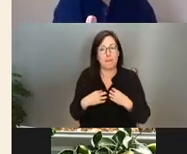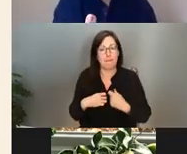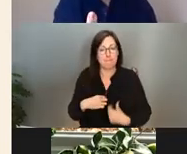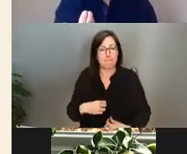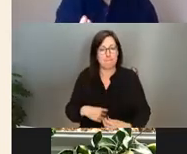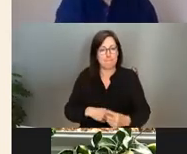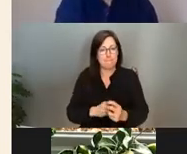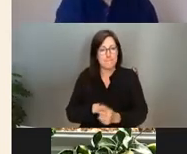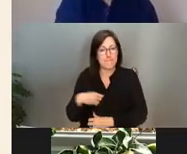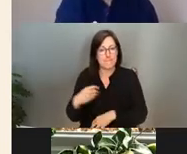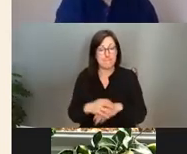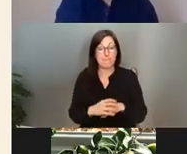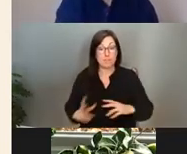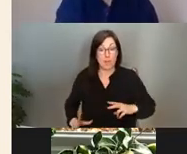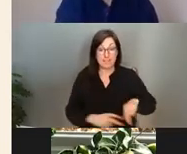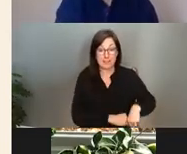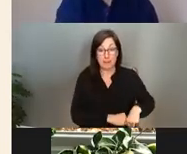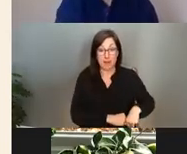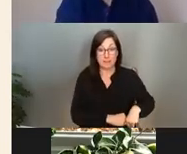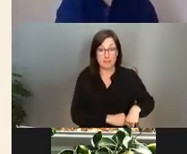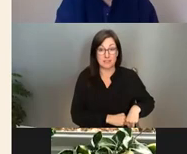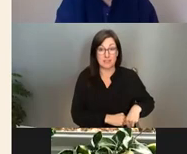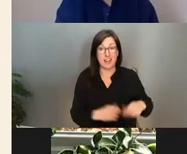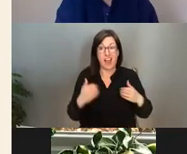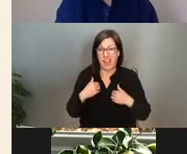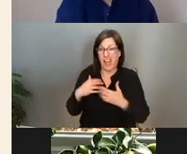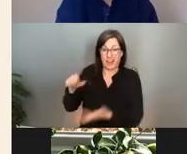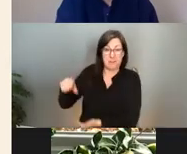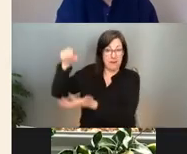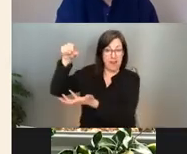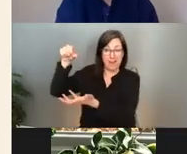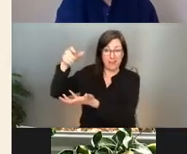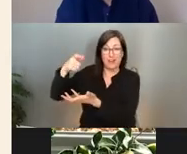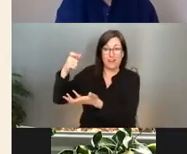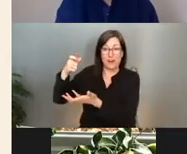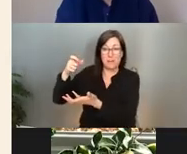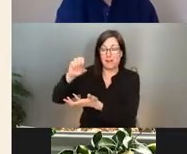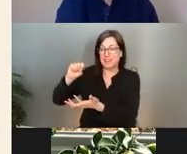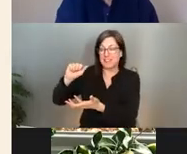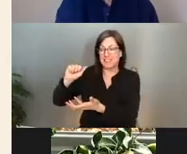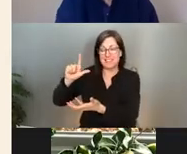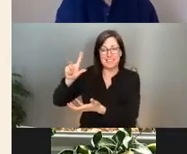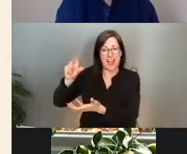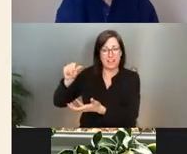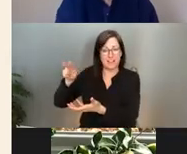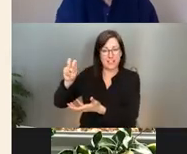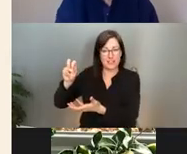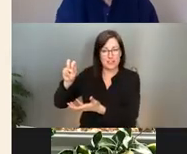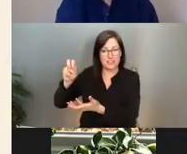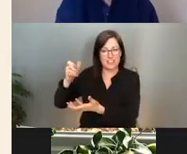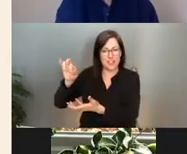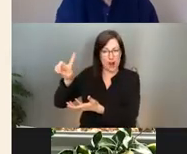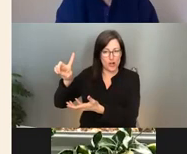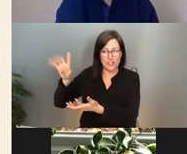seatbelt, I was able to get seatbelts, a whole bag of them from a salvage yard. They let, along with